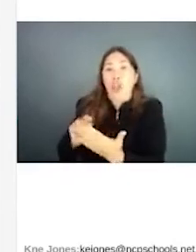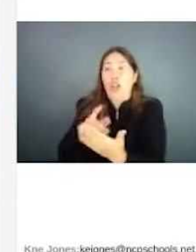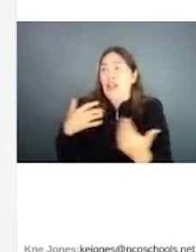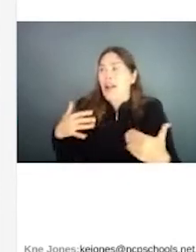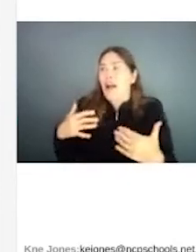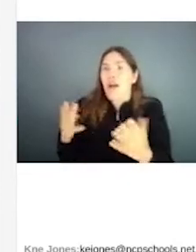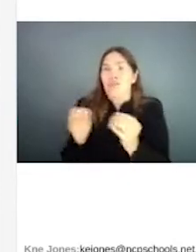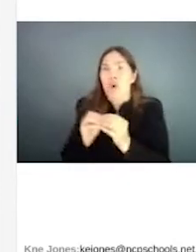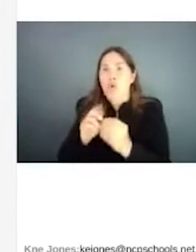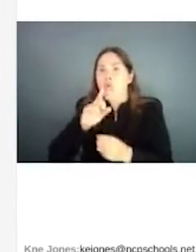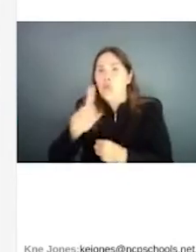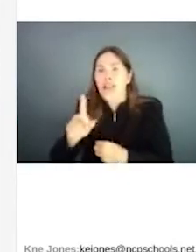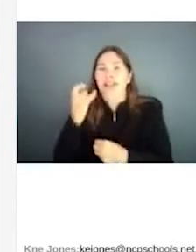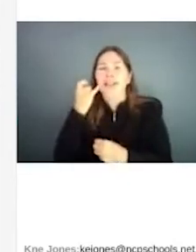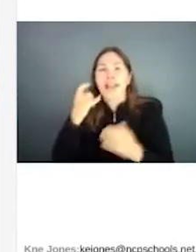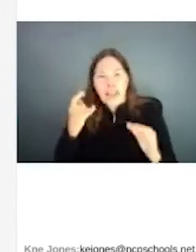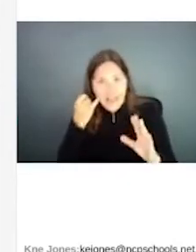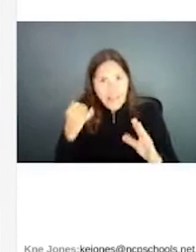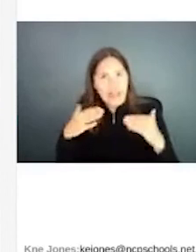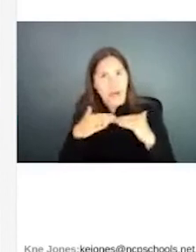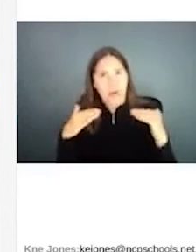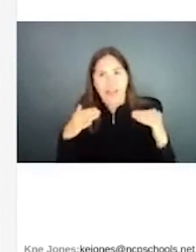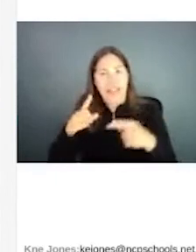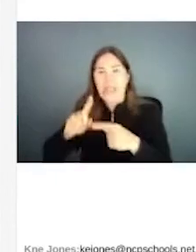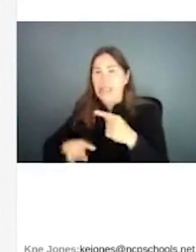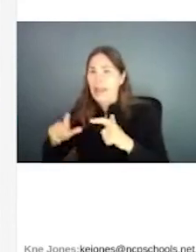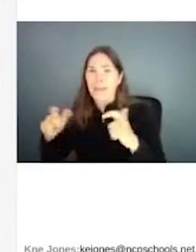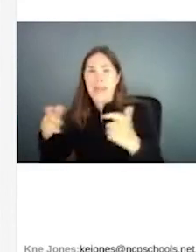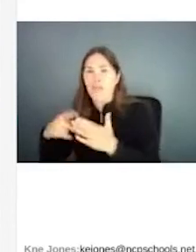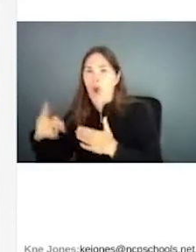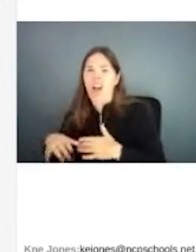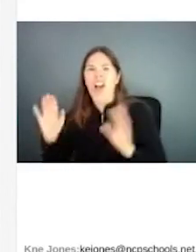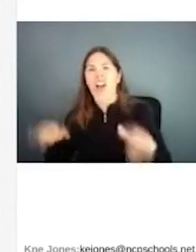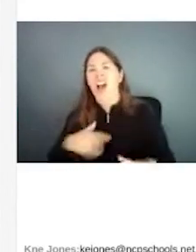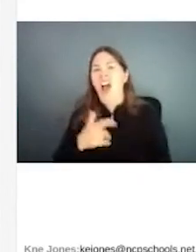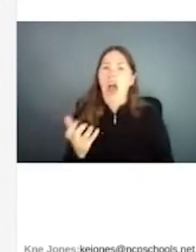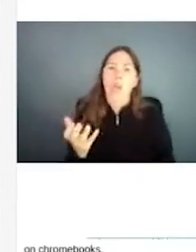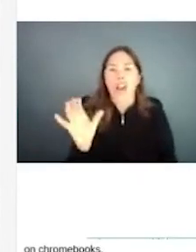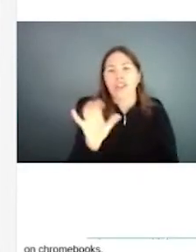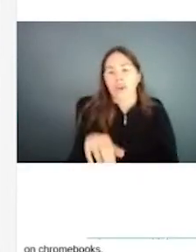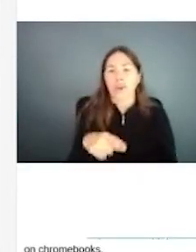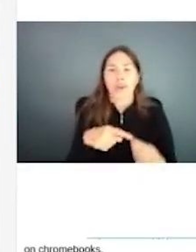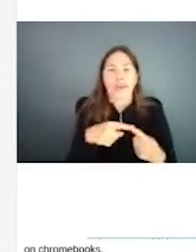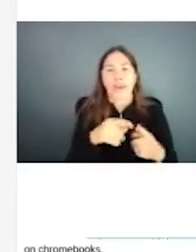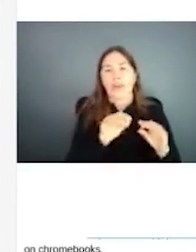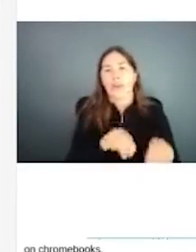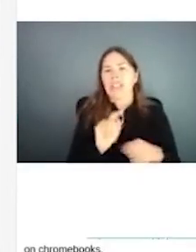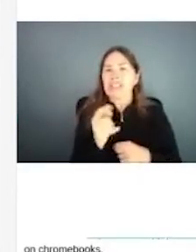long as it's an equivalent, right? We can't be doing a major project and then they want to go ahead and do, put some text